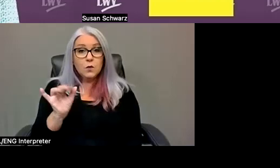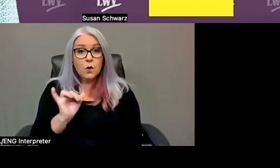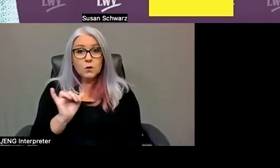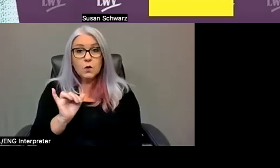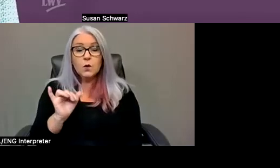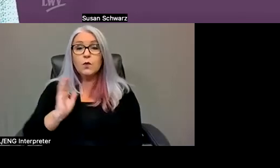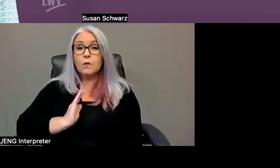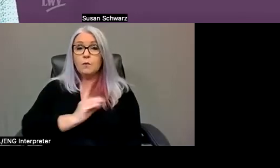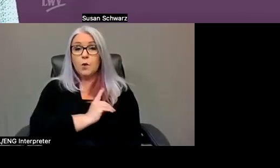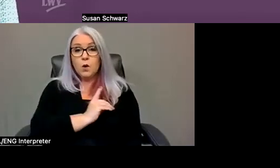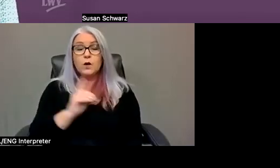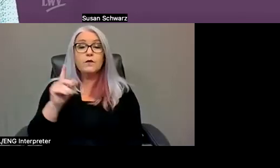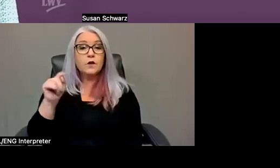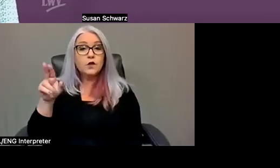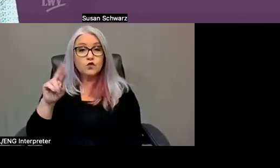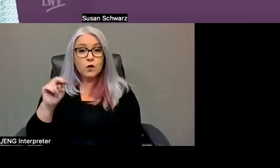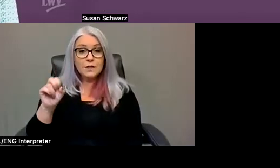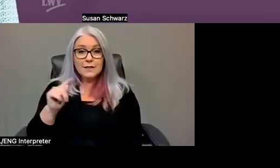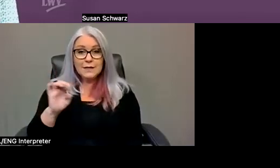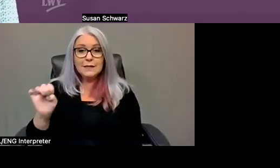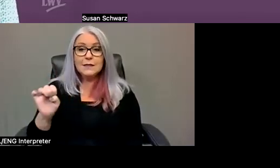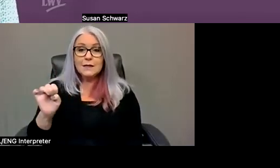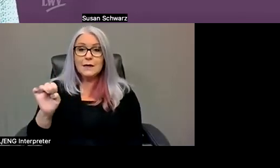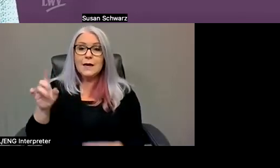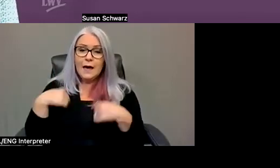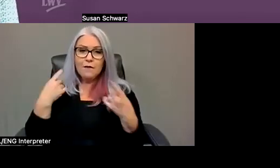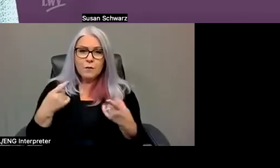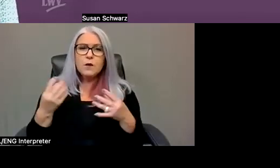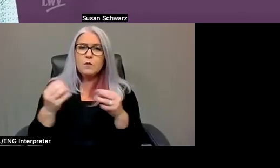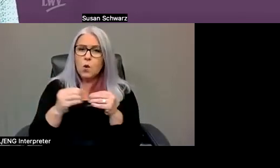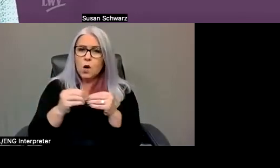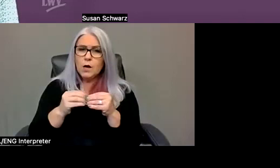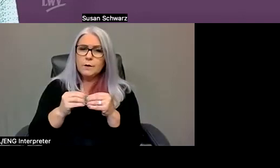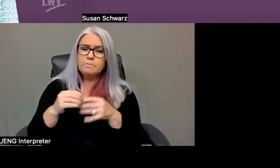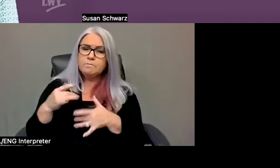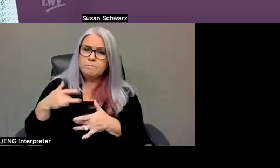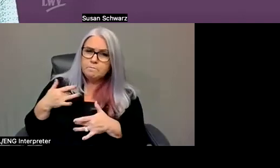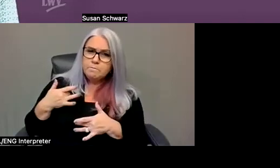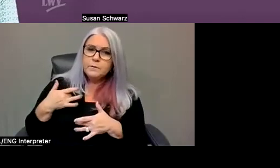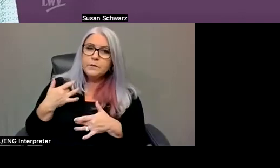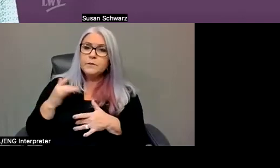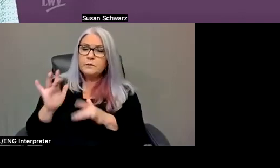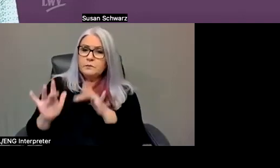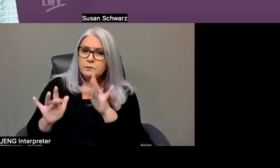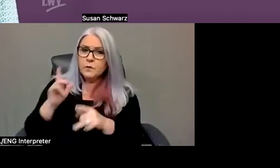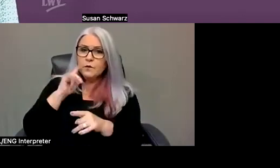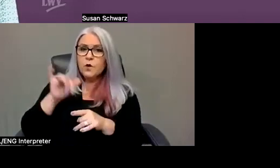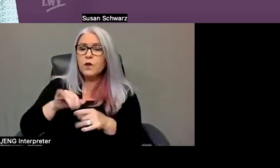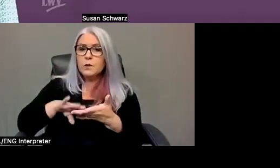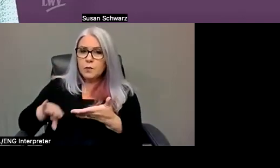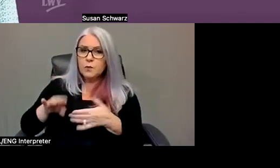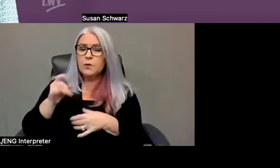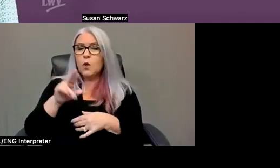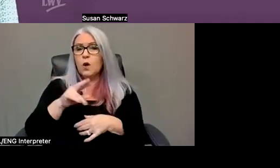Board of Trustees have been more sympathetic to the needs of the disenfranchised people of